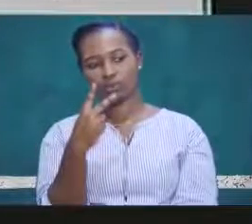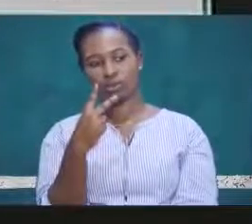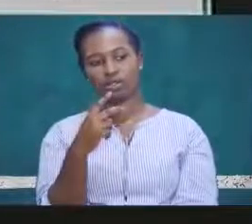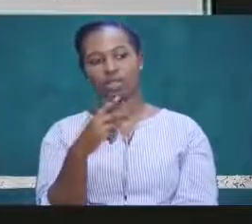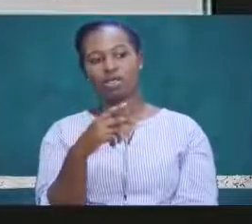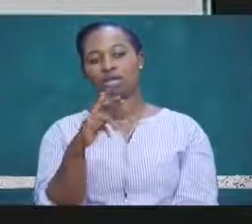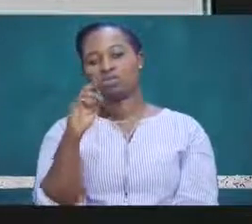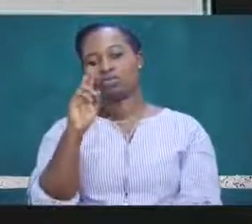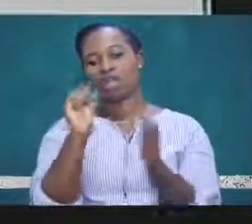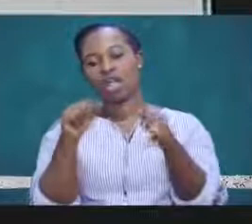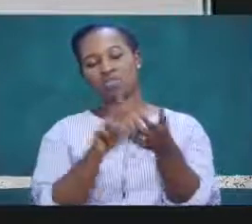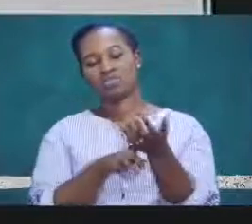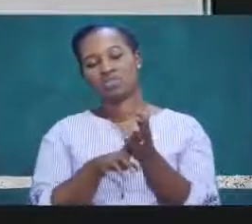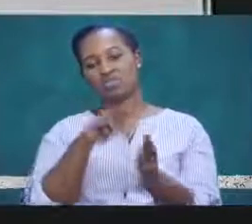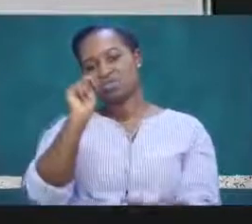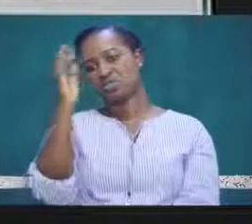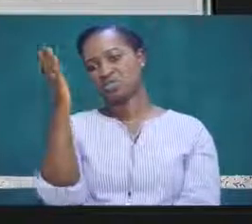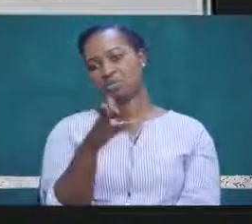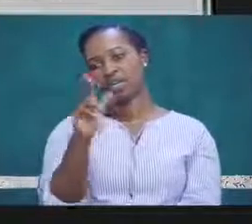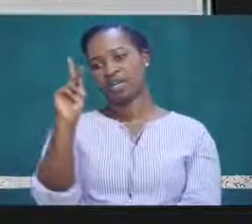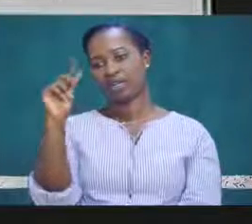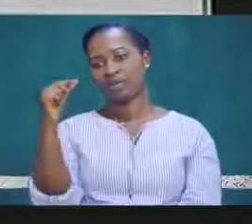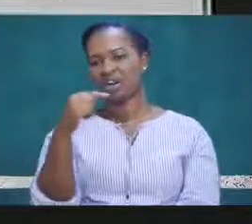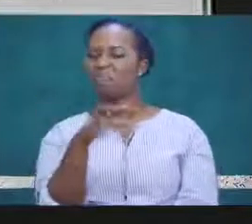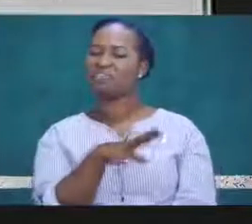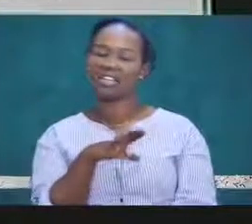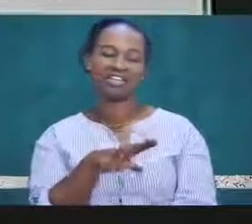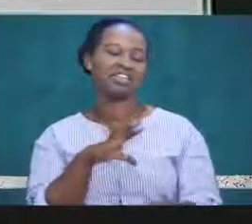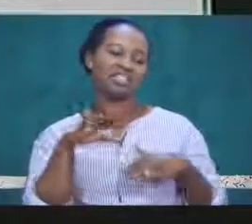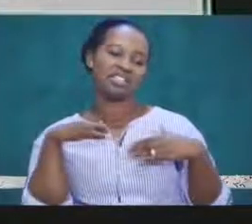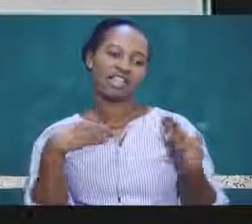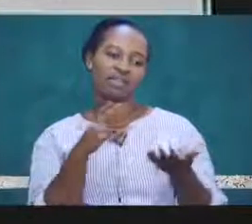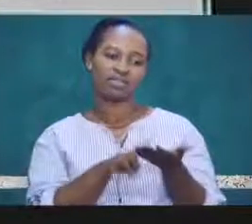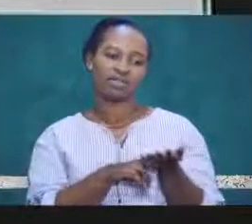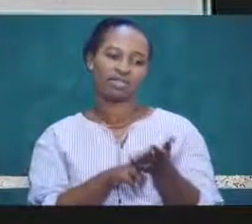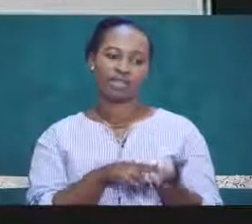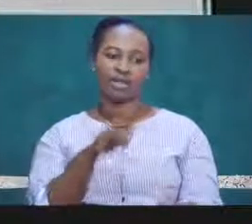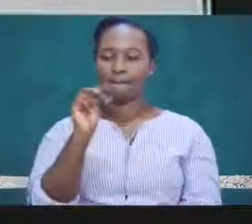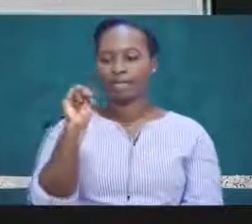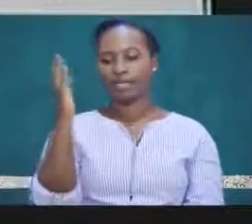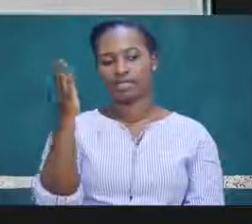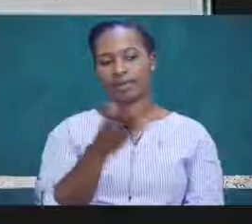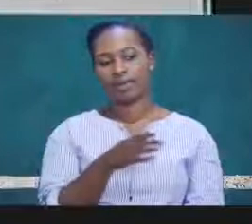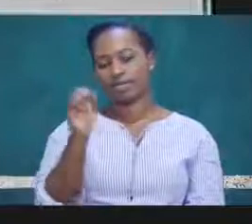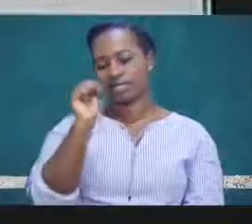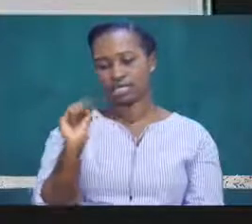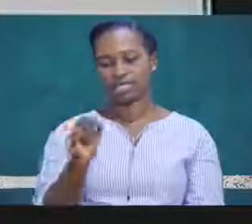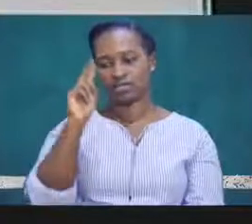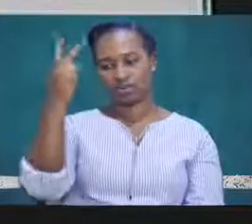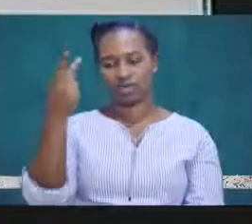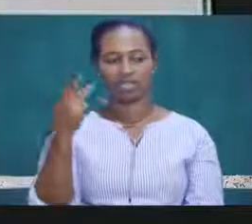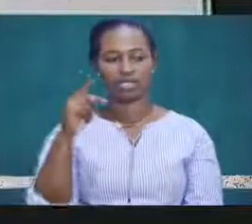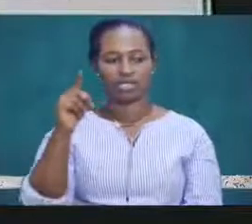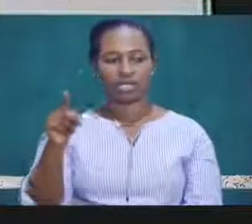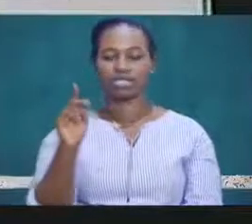use newtons per kilogram, no problem. Or we can use meters per second squared. That